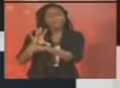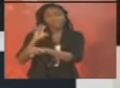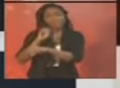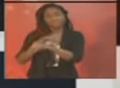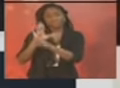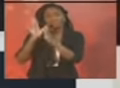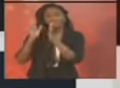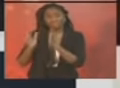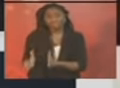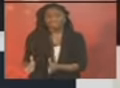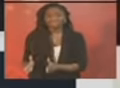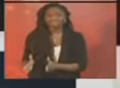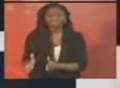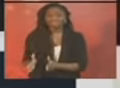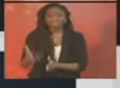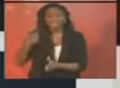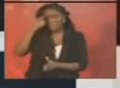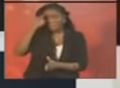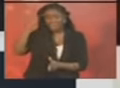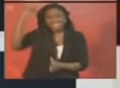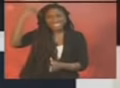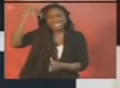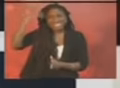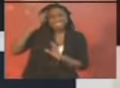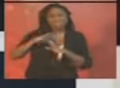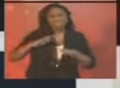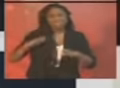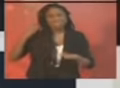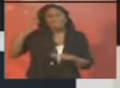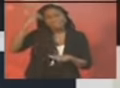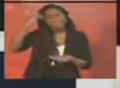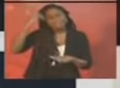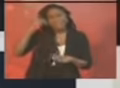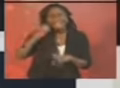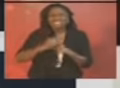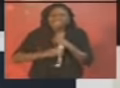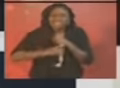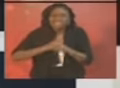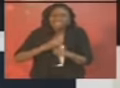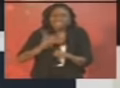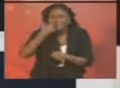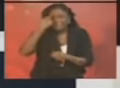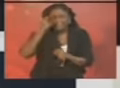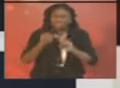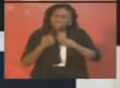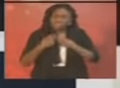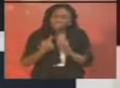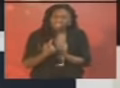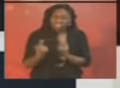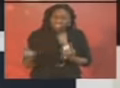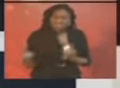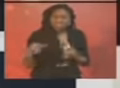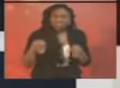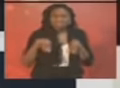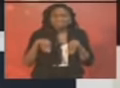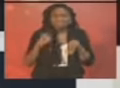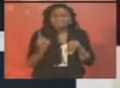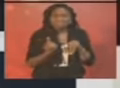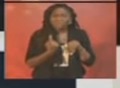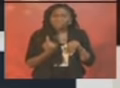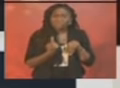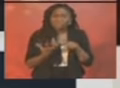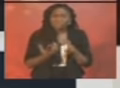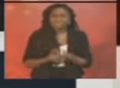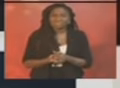referrals to psychologists, psychiatrists, 2 per month, even the adolescent pediatricians. In the past month, I've had